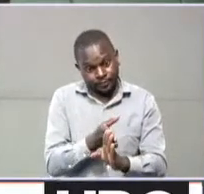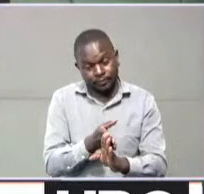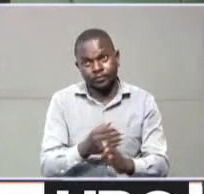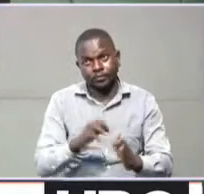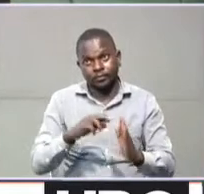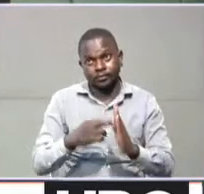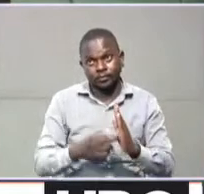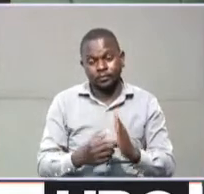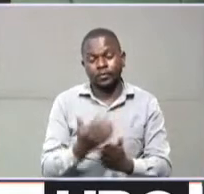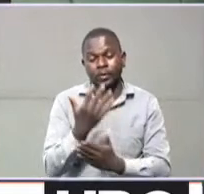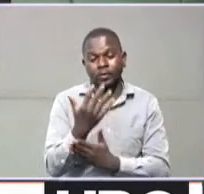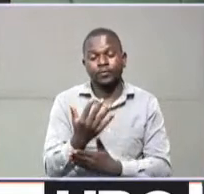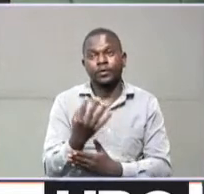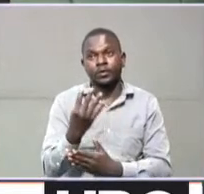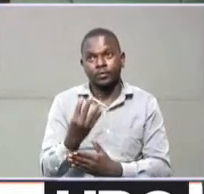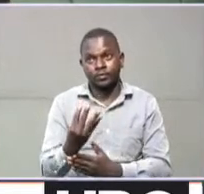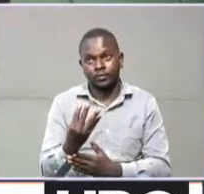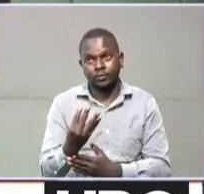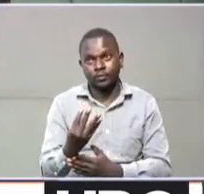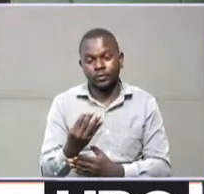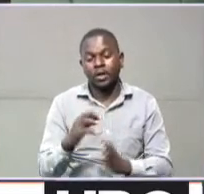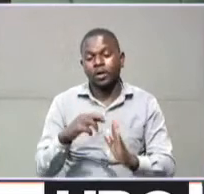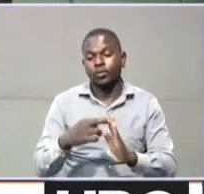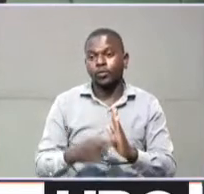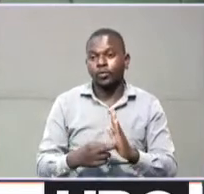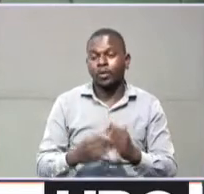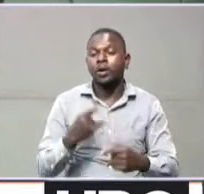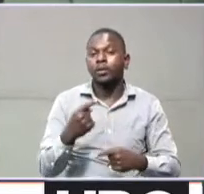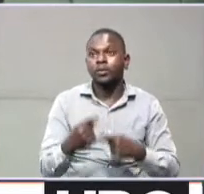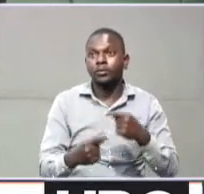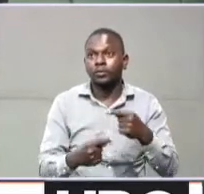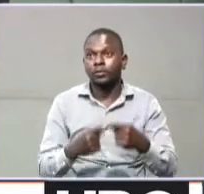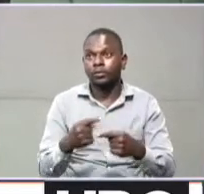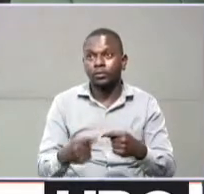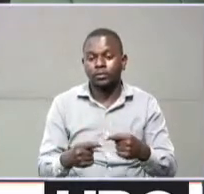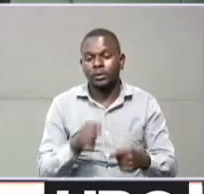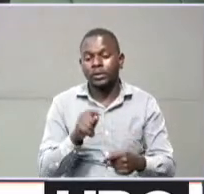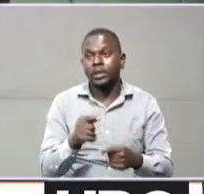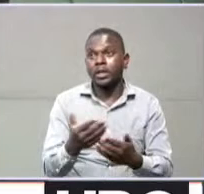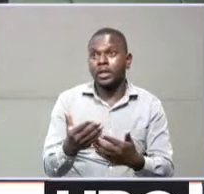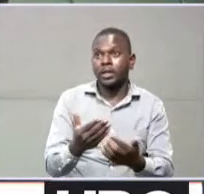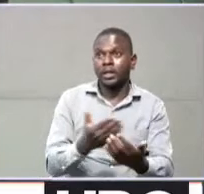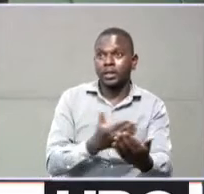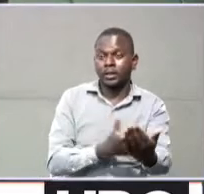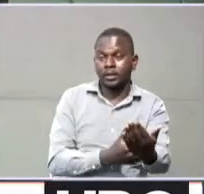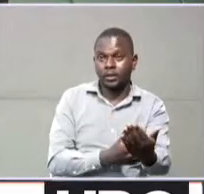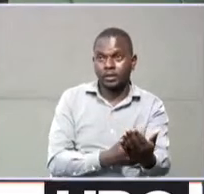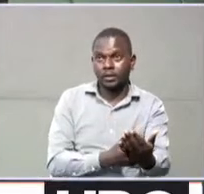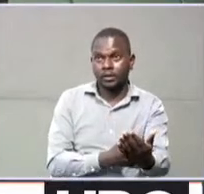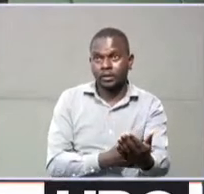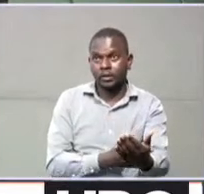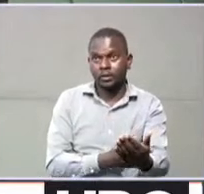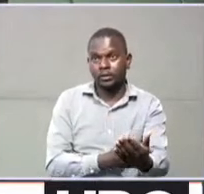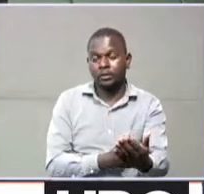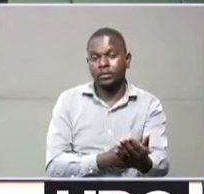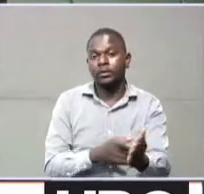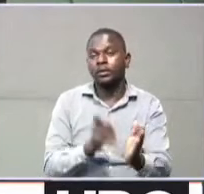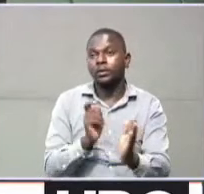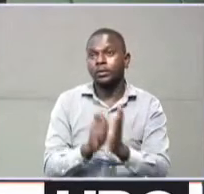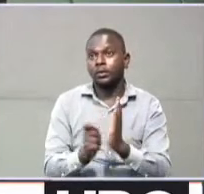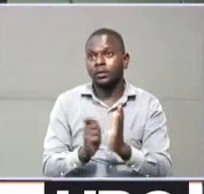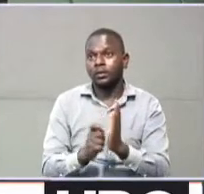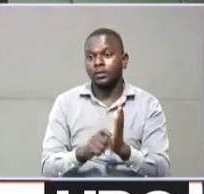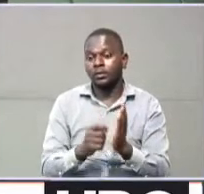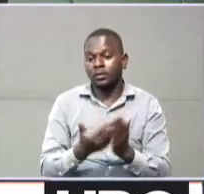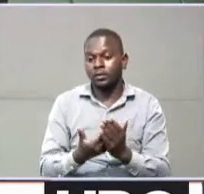rule 54 subroutine of a rules of procedure say such a statement shall be written and